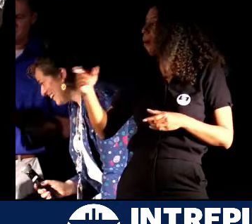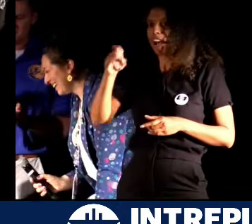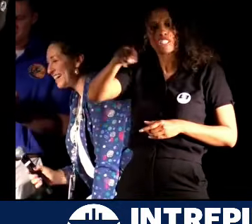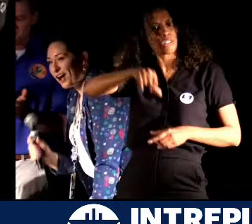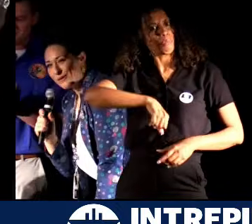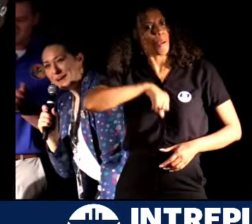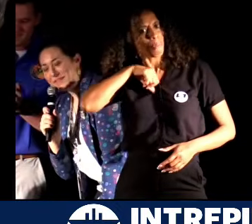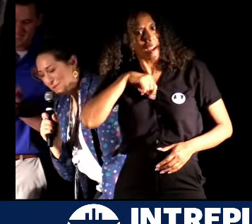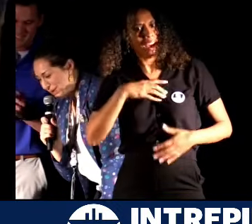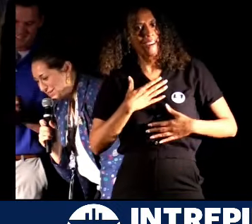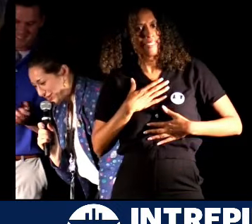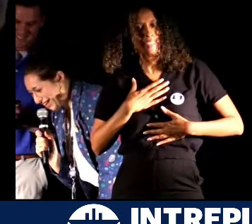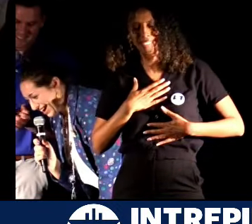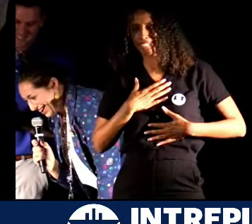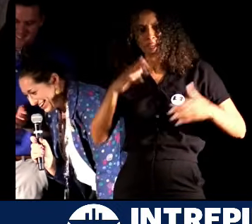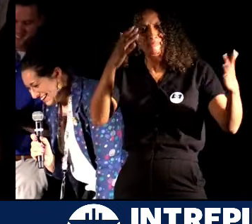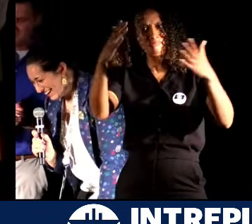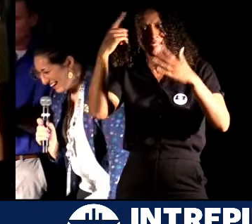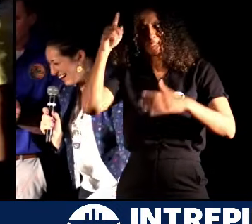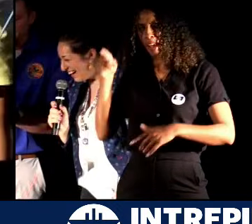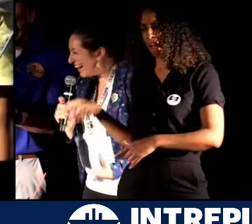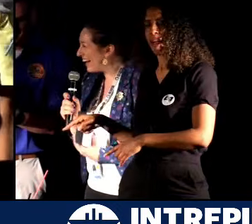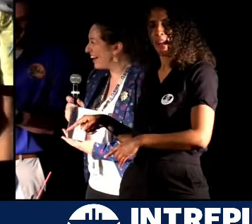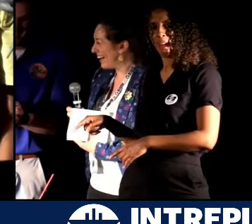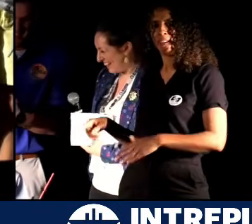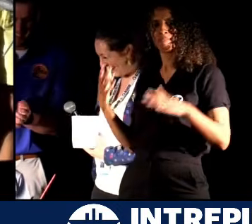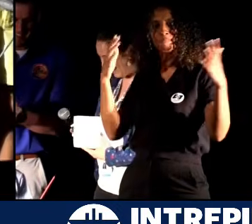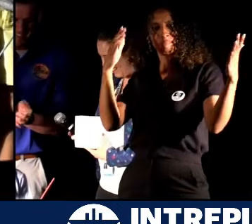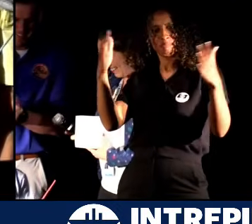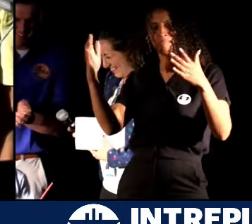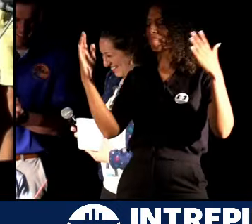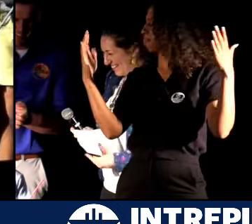of him. Really a round of applause for that. Yes, absolutely,